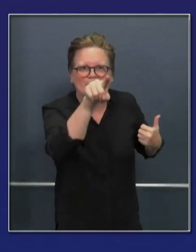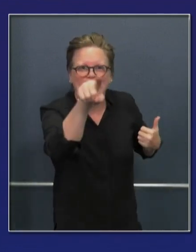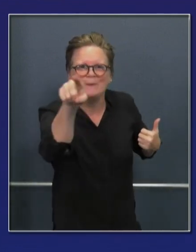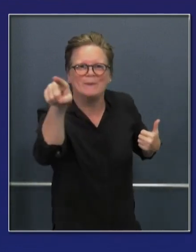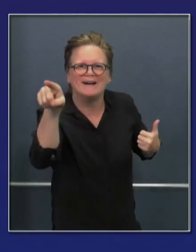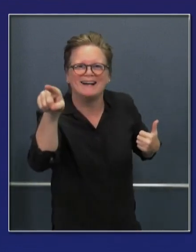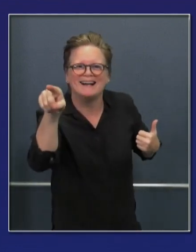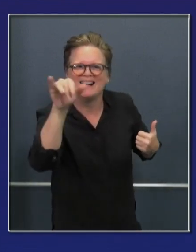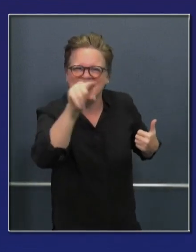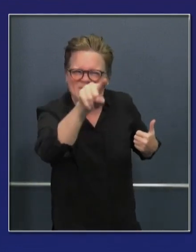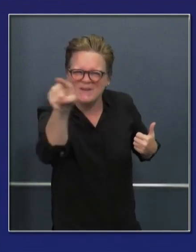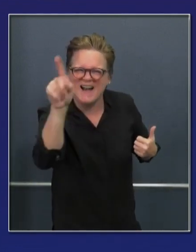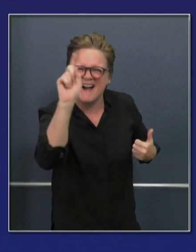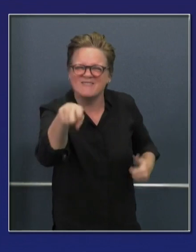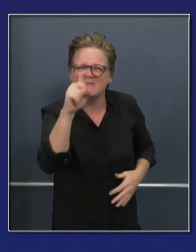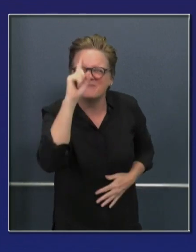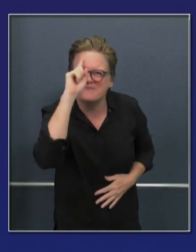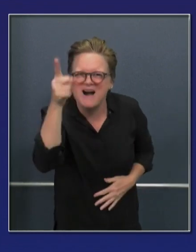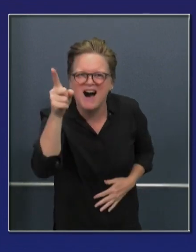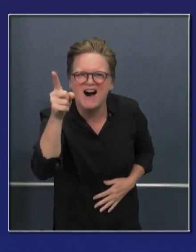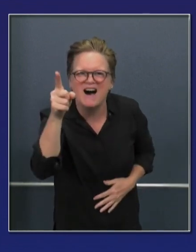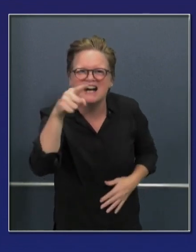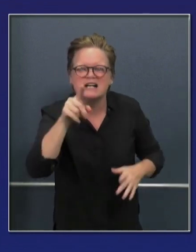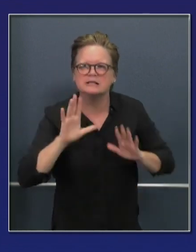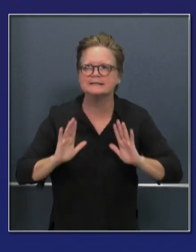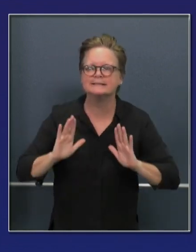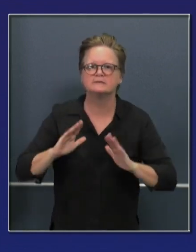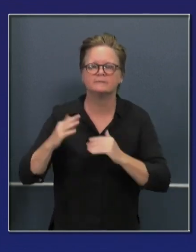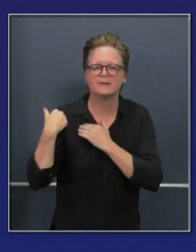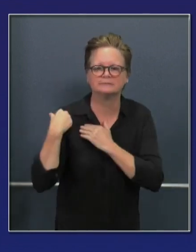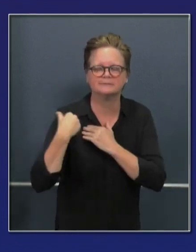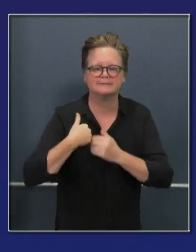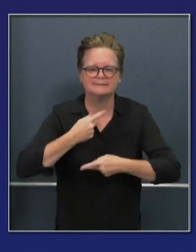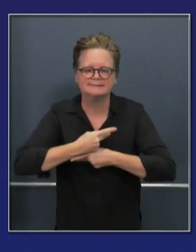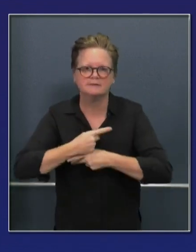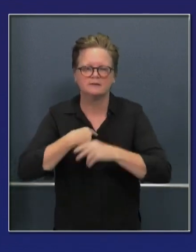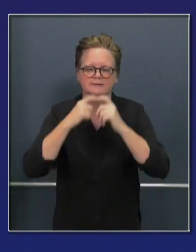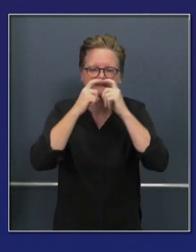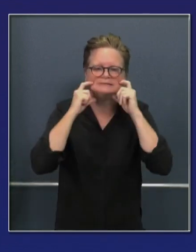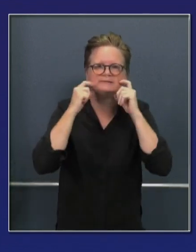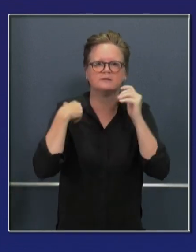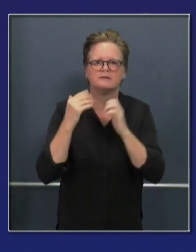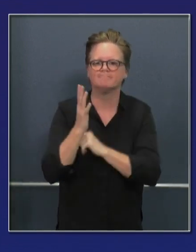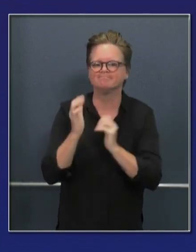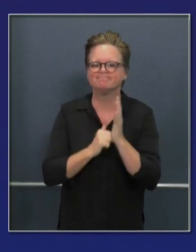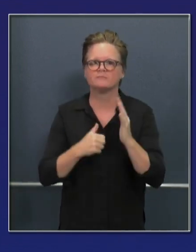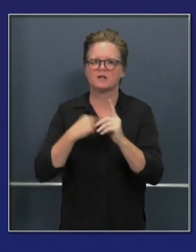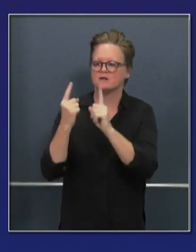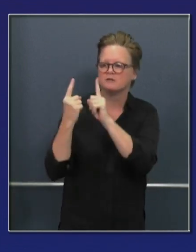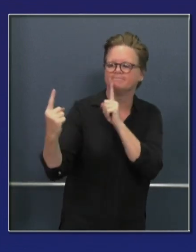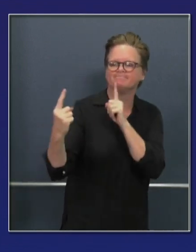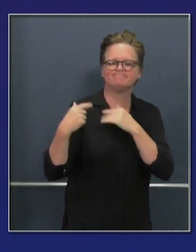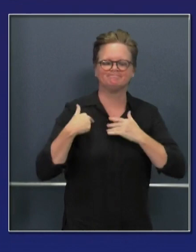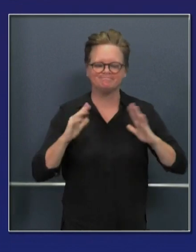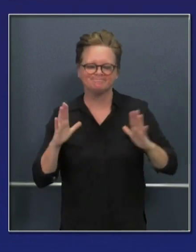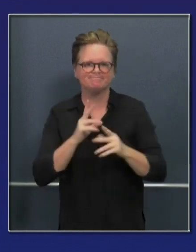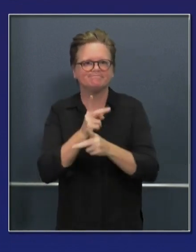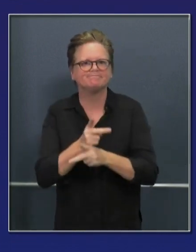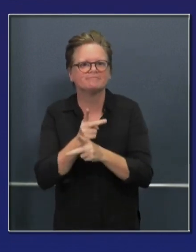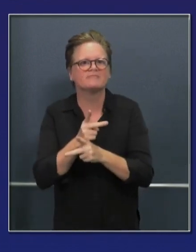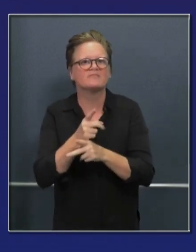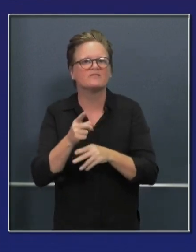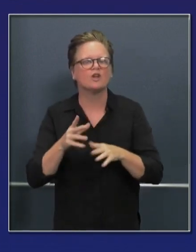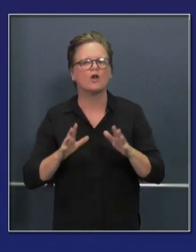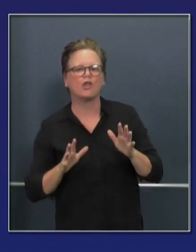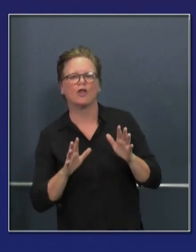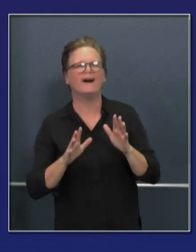that are necessary for us to avoid that second wave. I've long said this. You've heard me say it on nauseam occasions. I'll say it